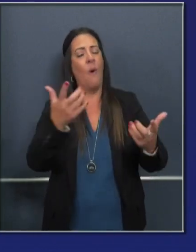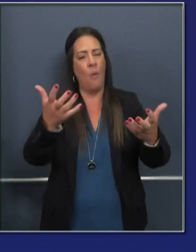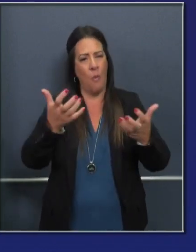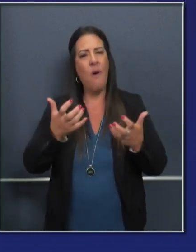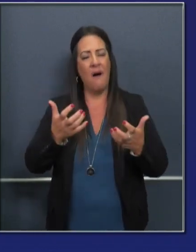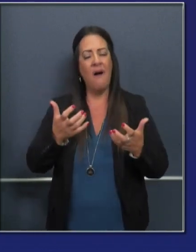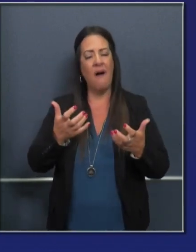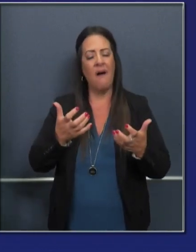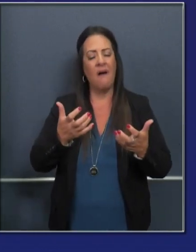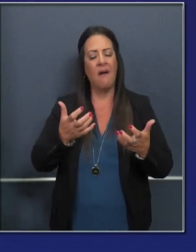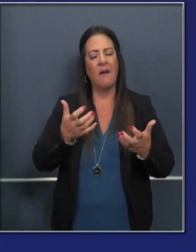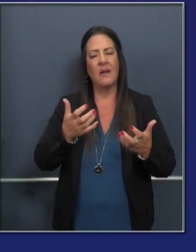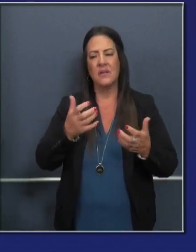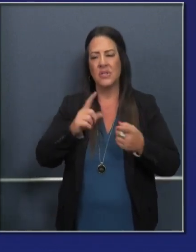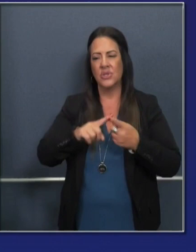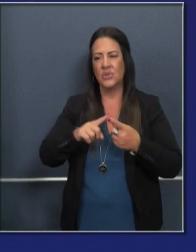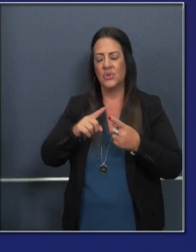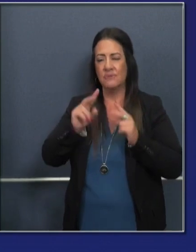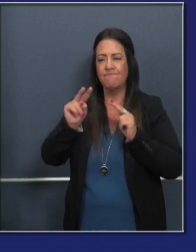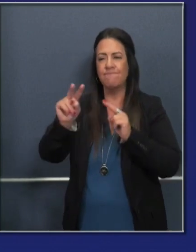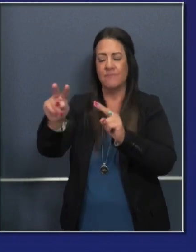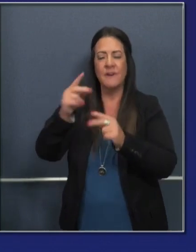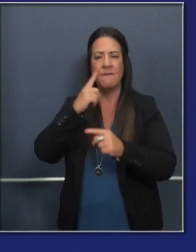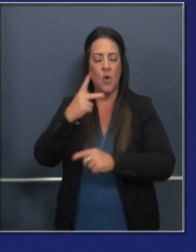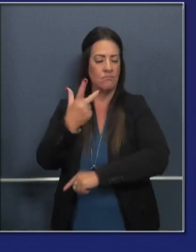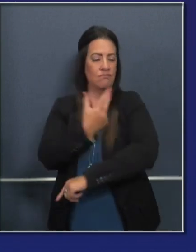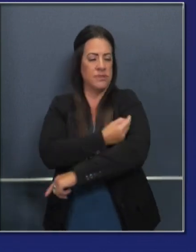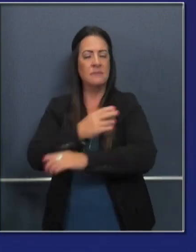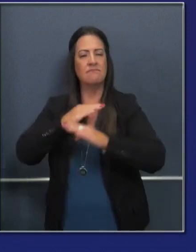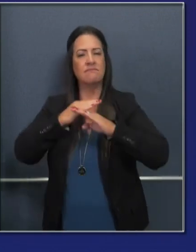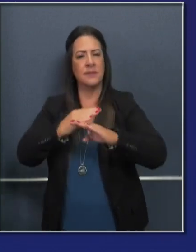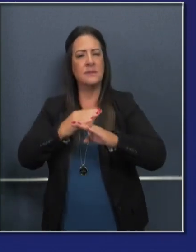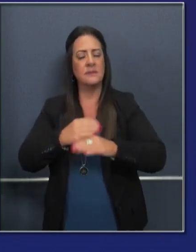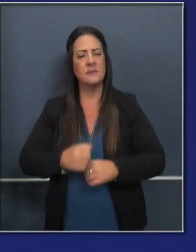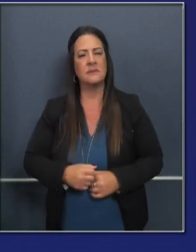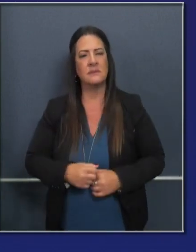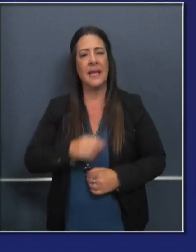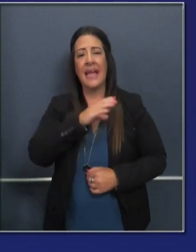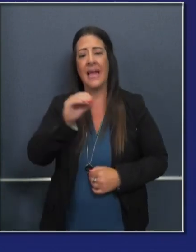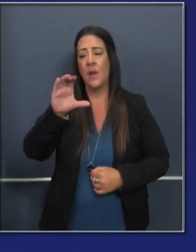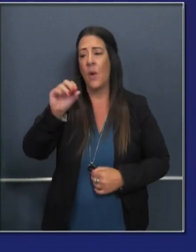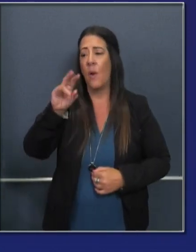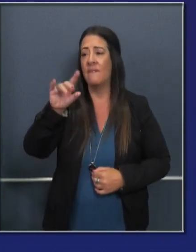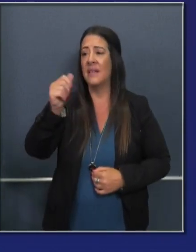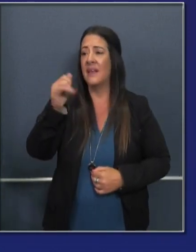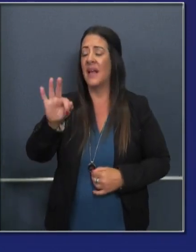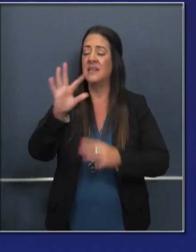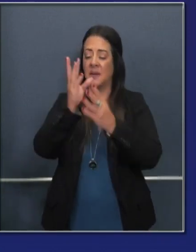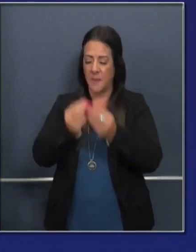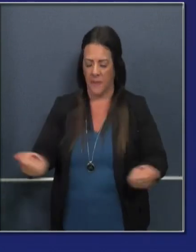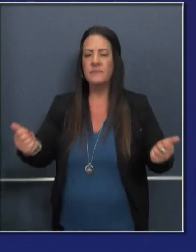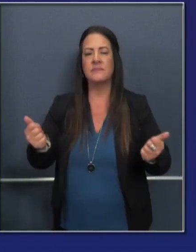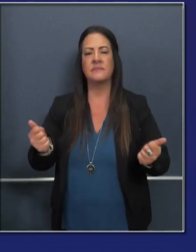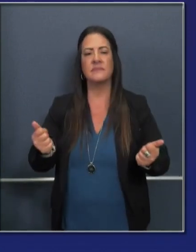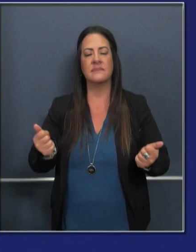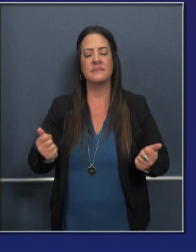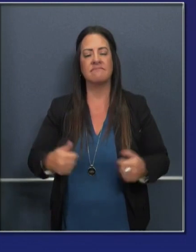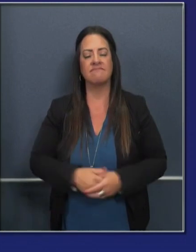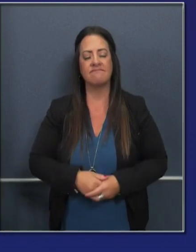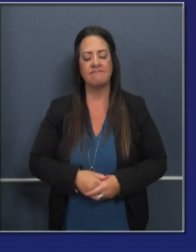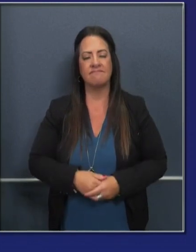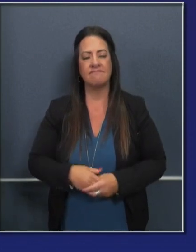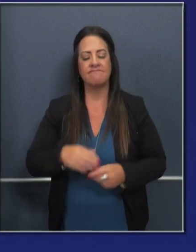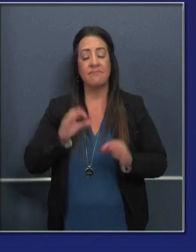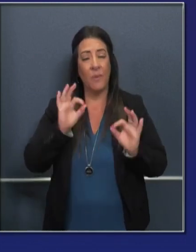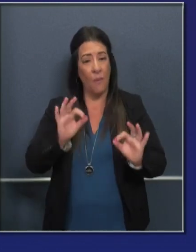is with immunization and with COVID-19 in the history books. With that, I'm now happy